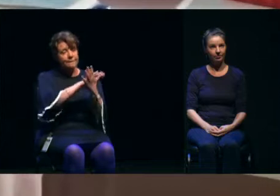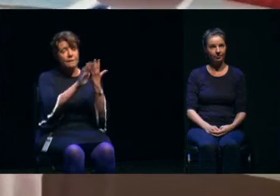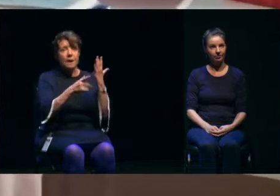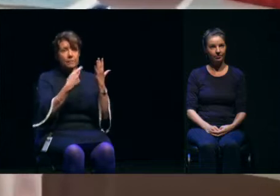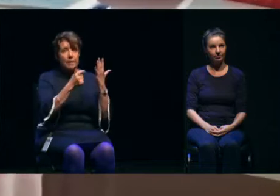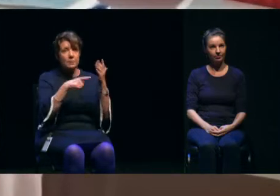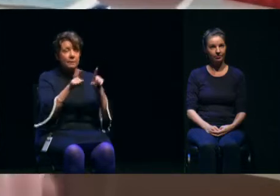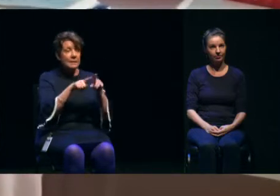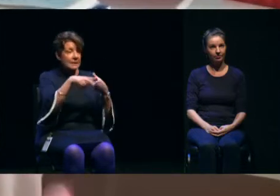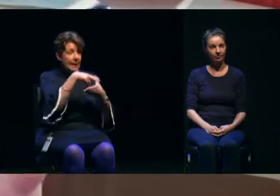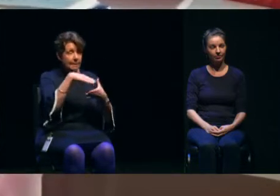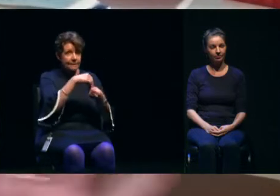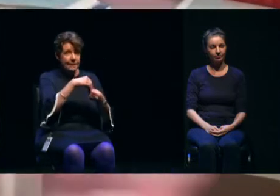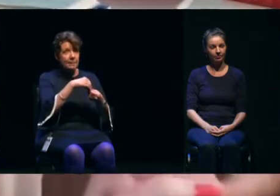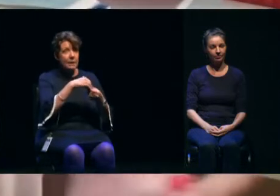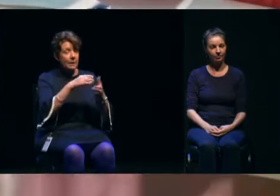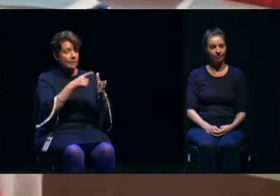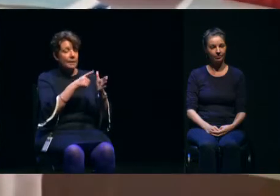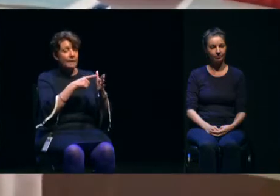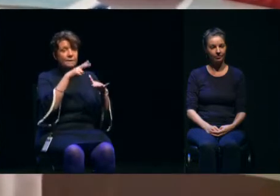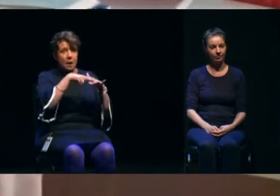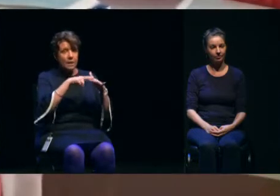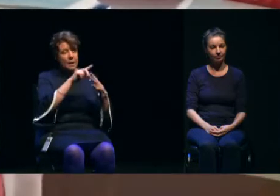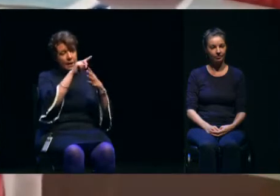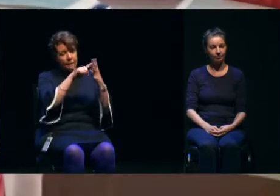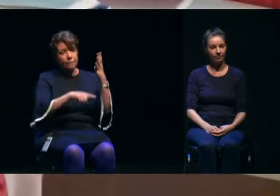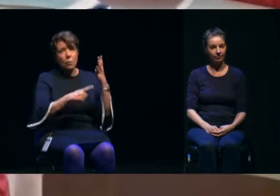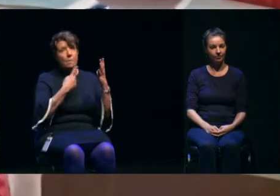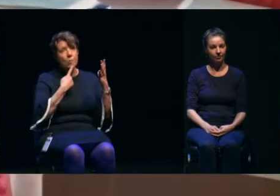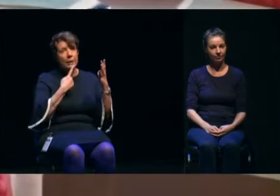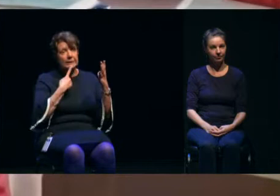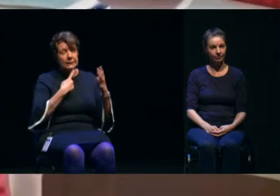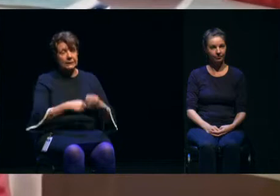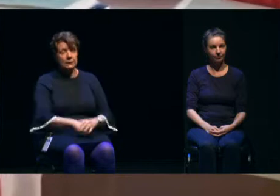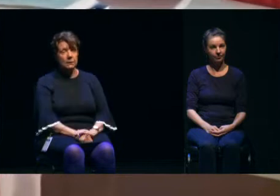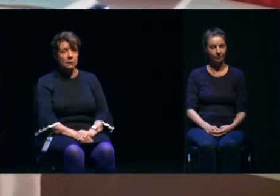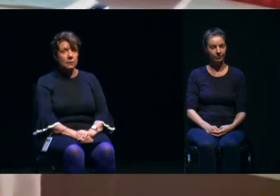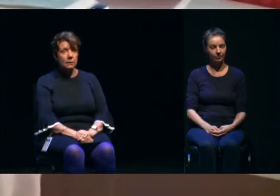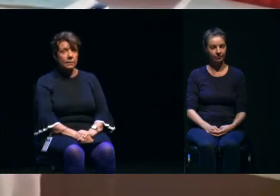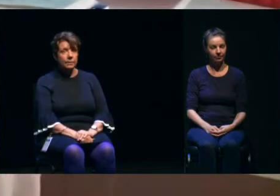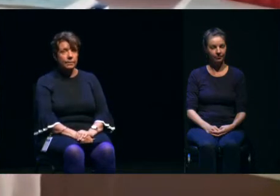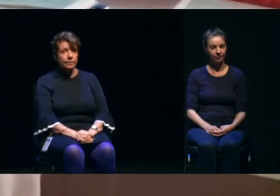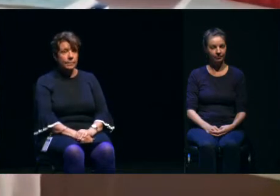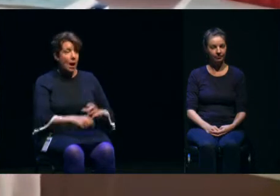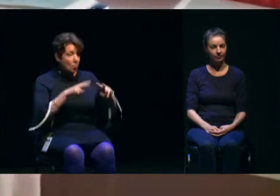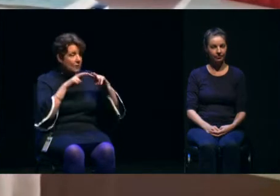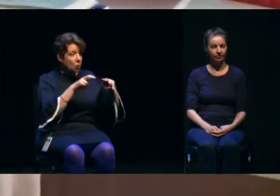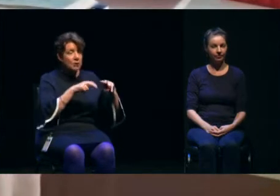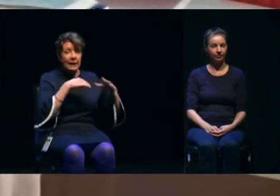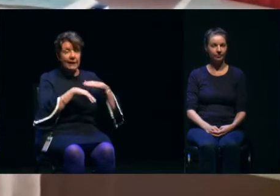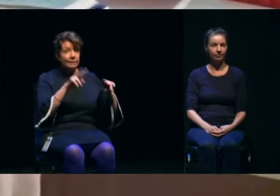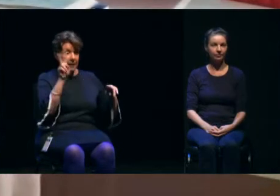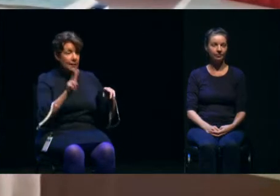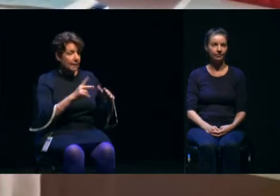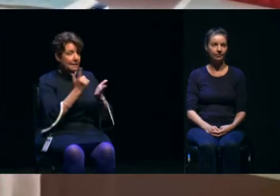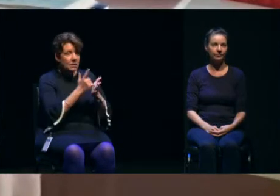family, the father and four boys. And I researched this in Venezuela as much